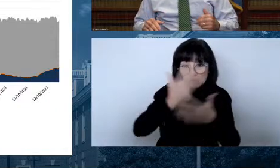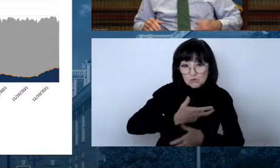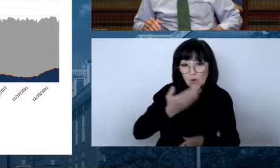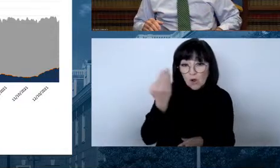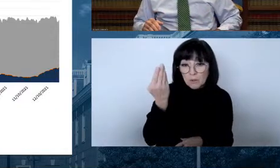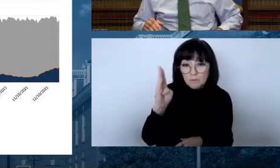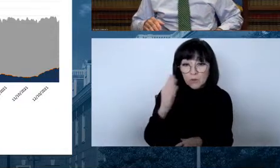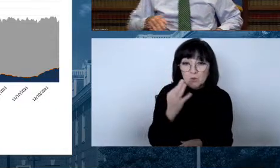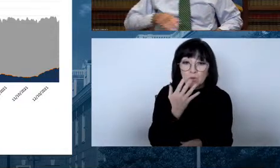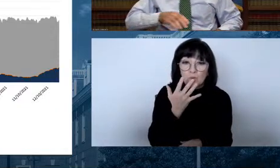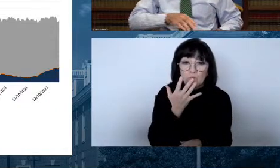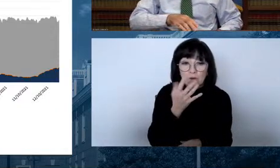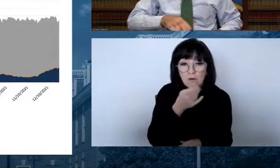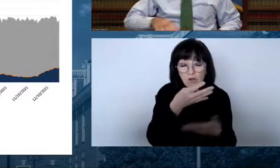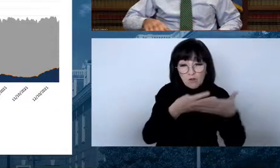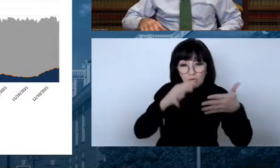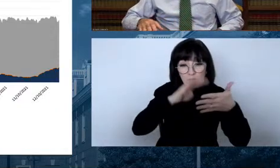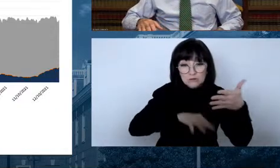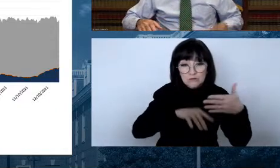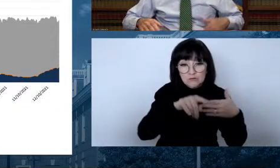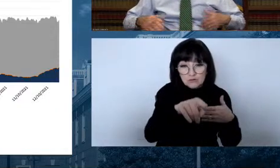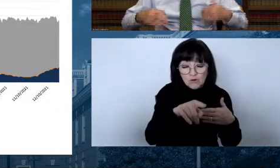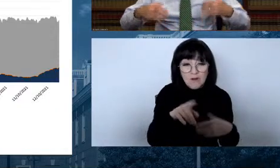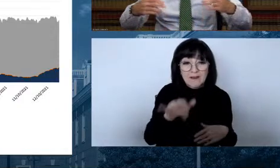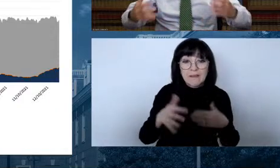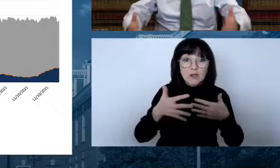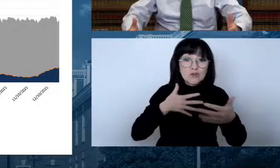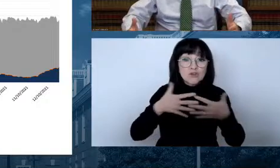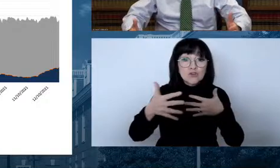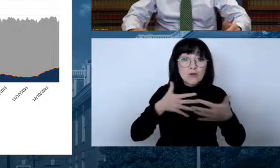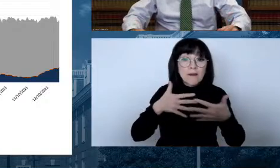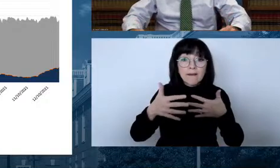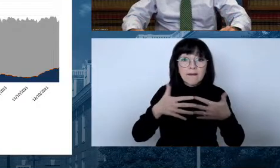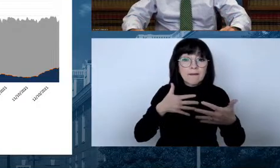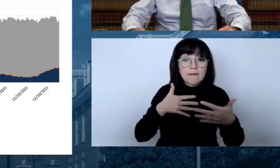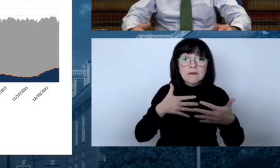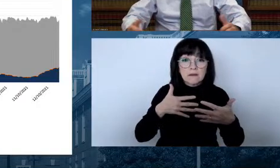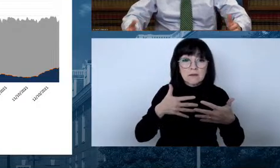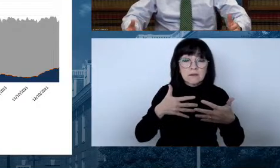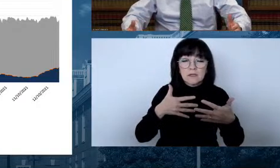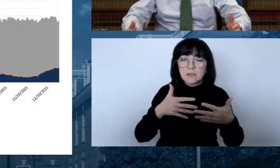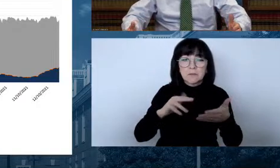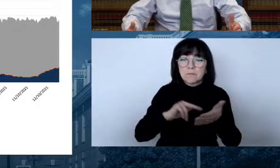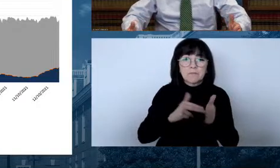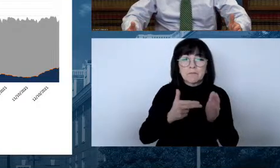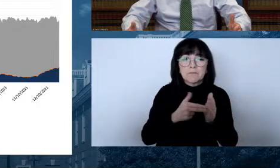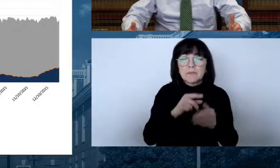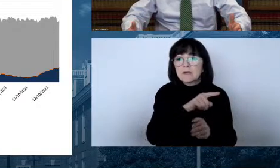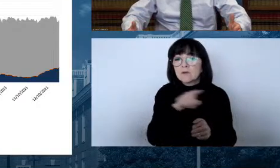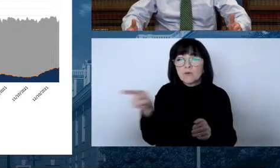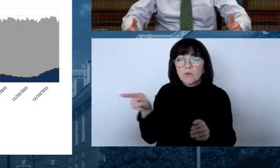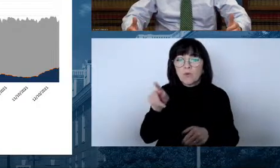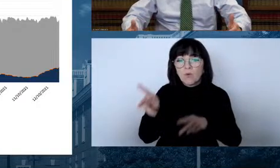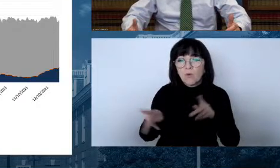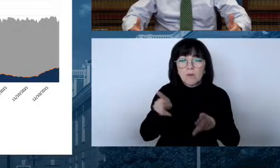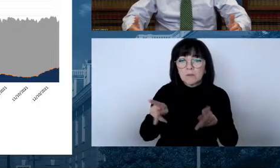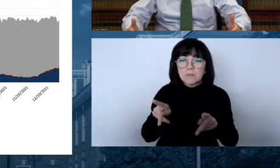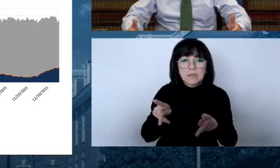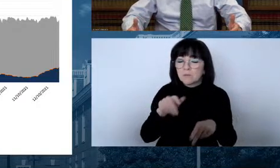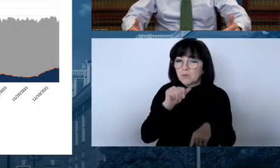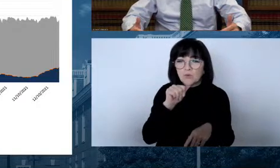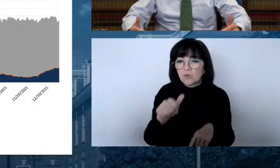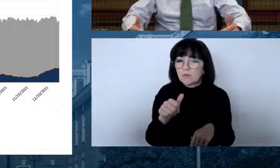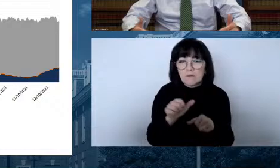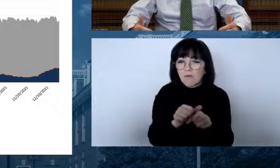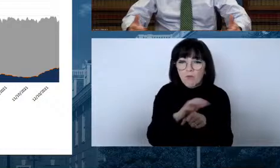COVID hospitalizations. The gray is everybody else in there for non-COVID related. And so the census at